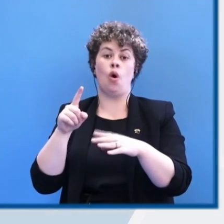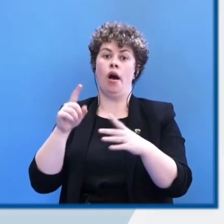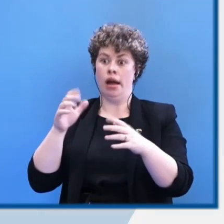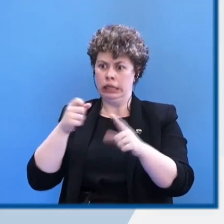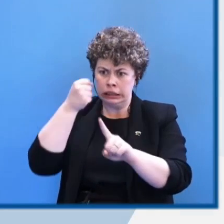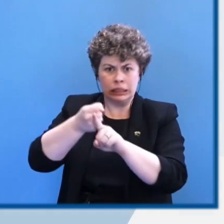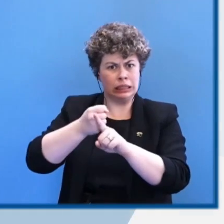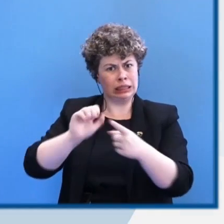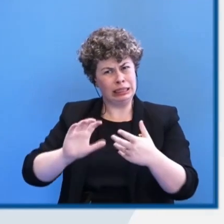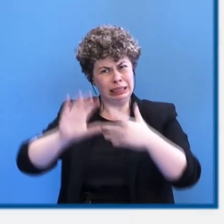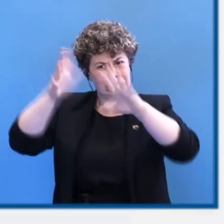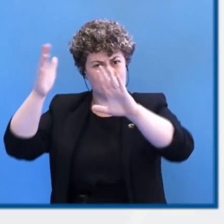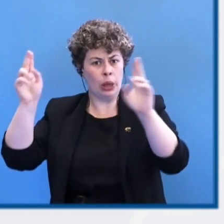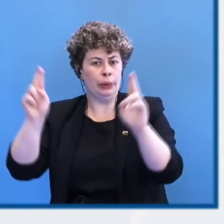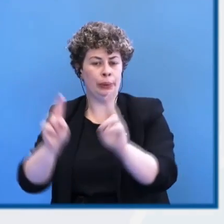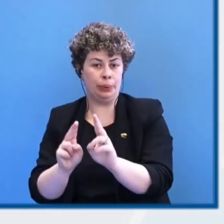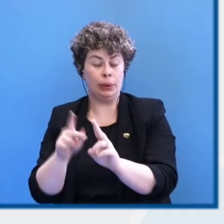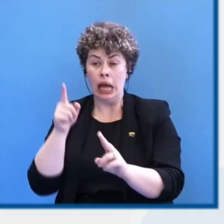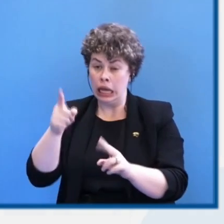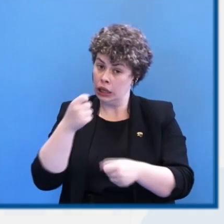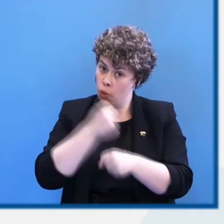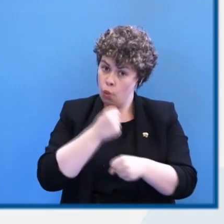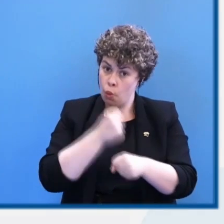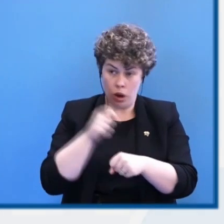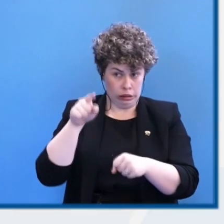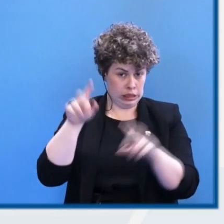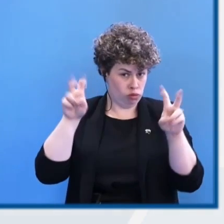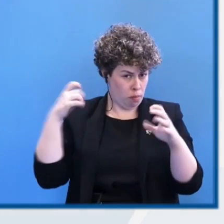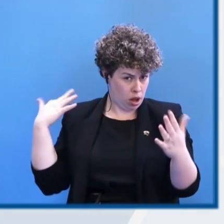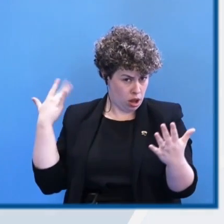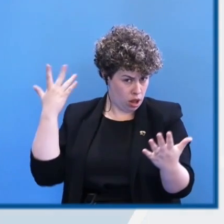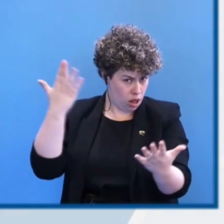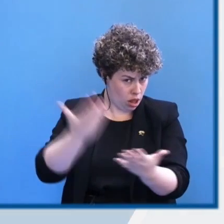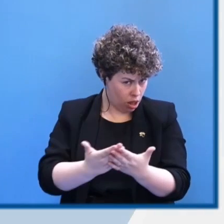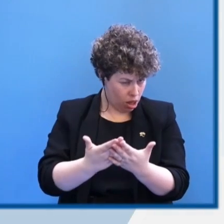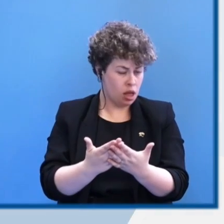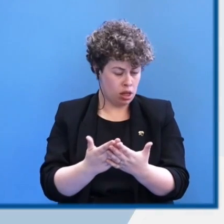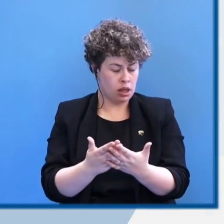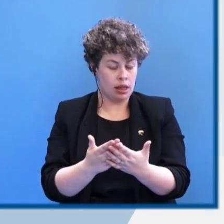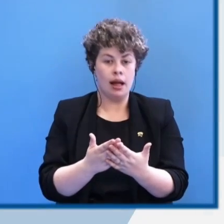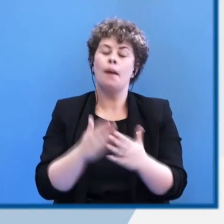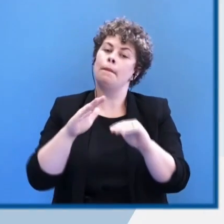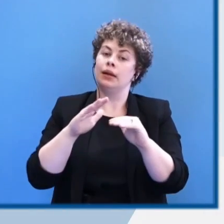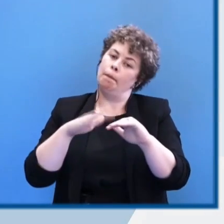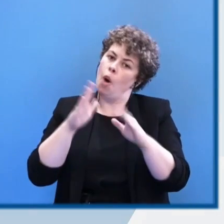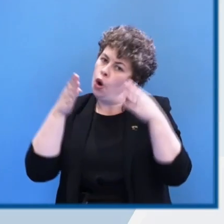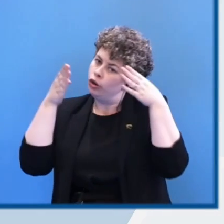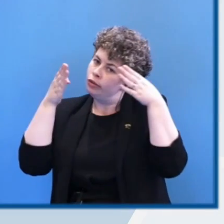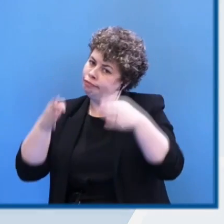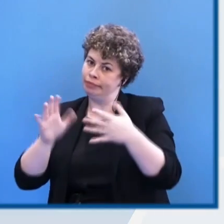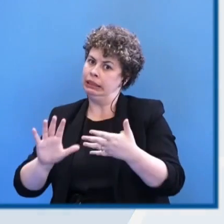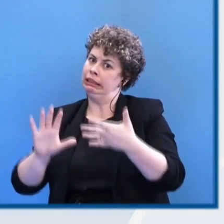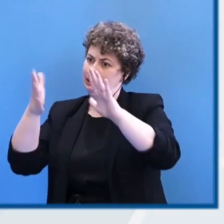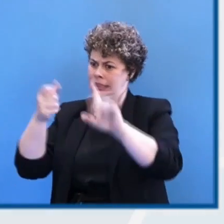He's had a long track record in humanitarian and development work, particularly in DRR. He has